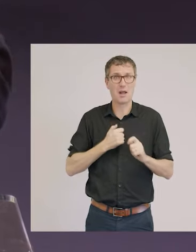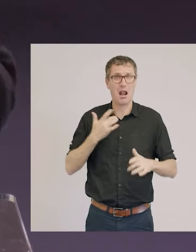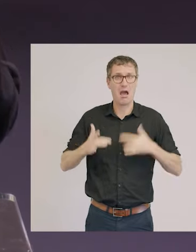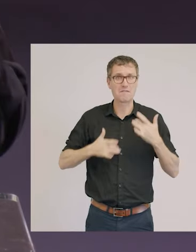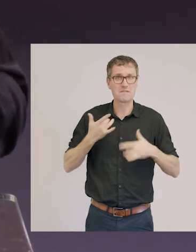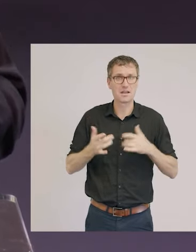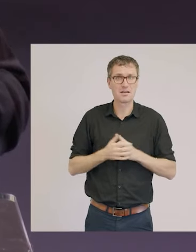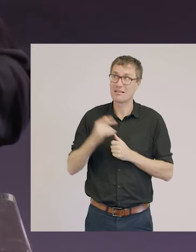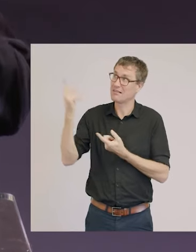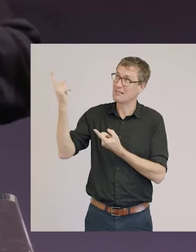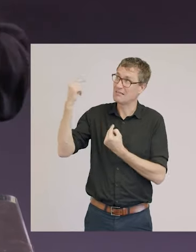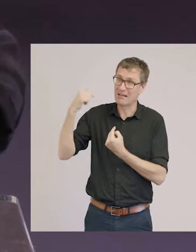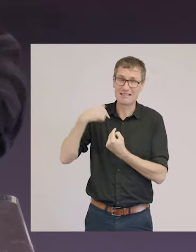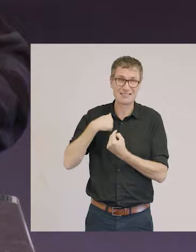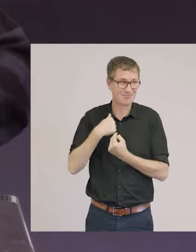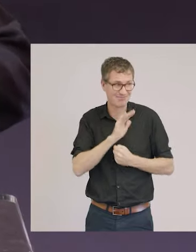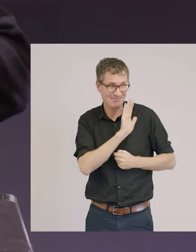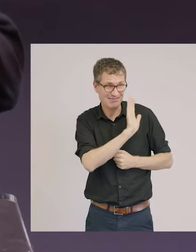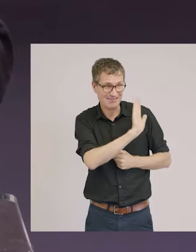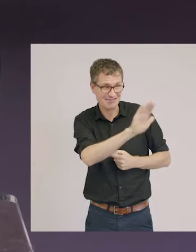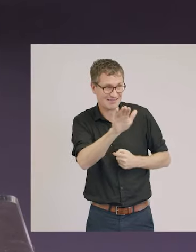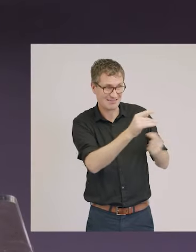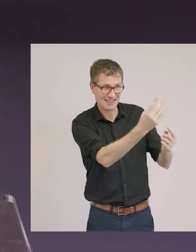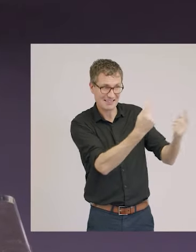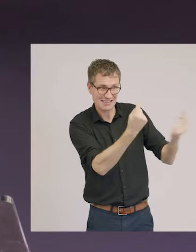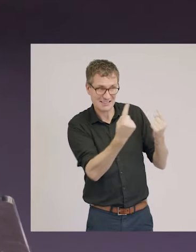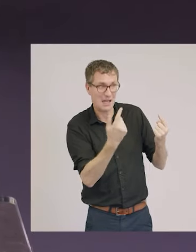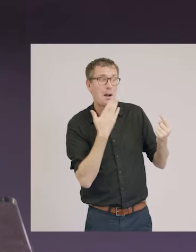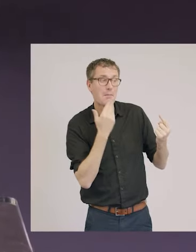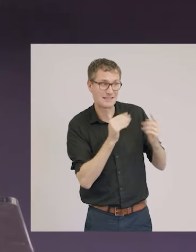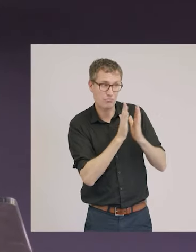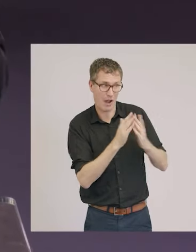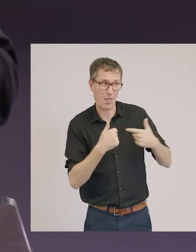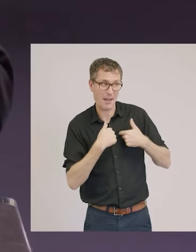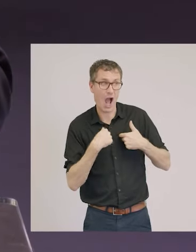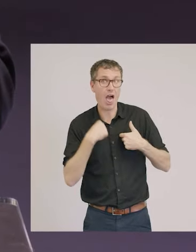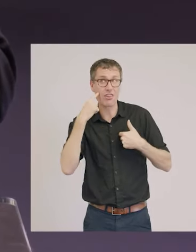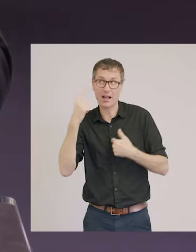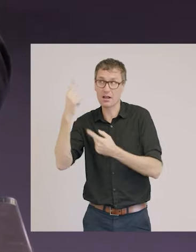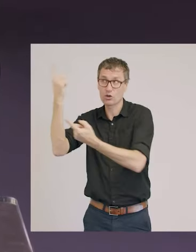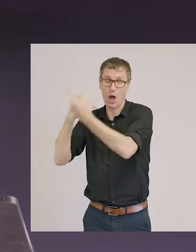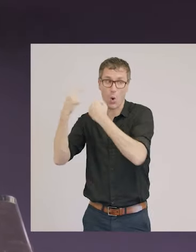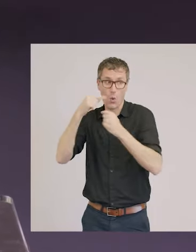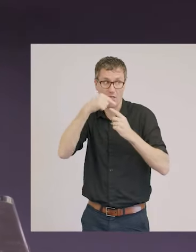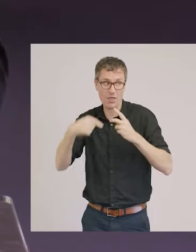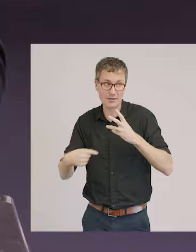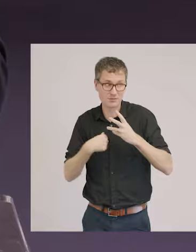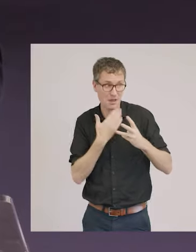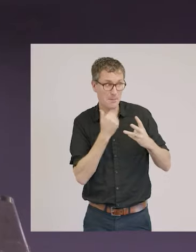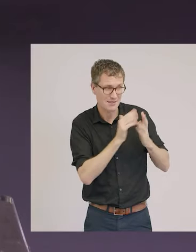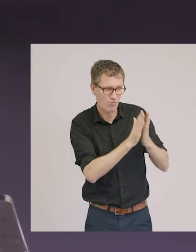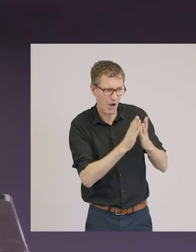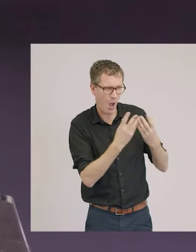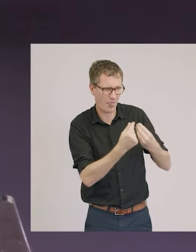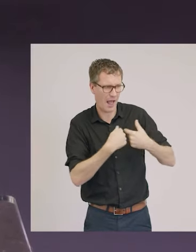should get some people around you and say, I want to be accountable to you. I want to give you these words. Will you pray with us? Because we're not 100% sure. We think